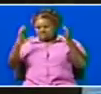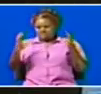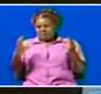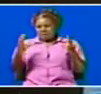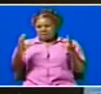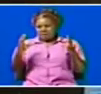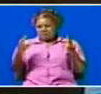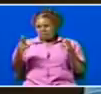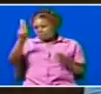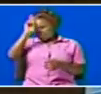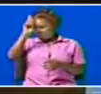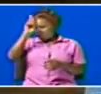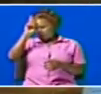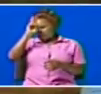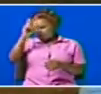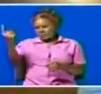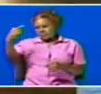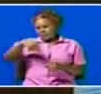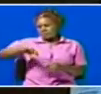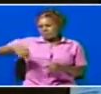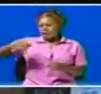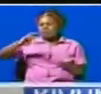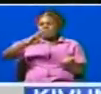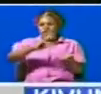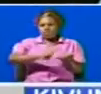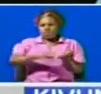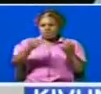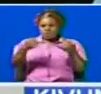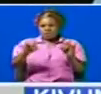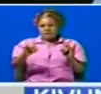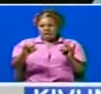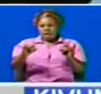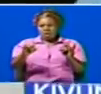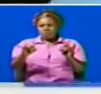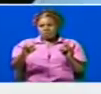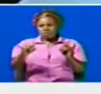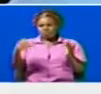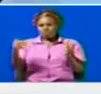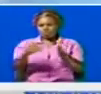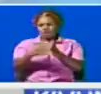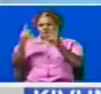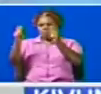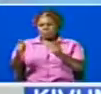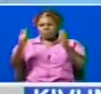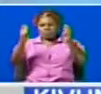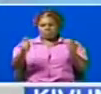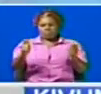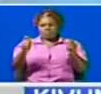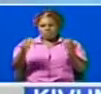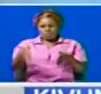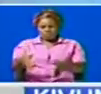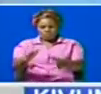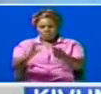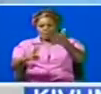of anti-riot police did descend on the town of Migori to try and break up demonstrations just right down the streets where there's